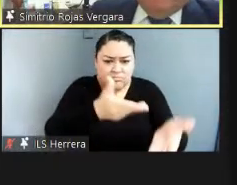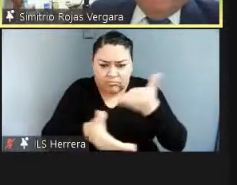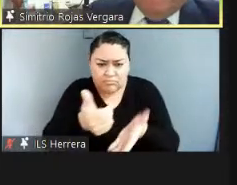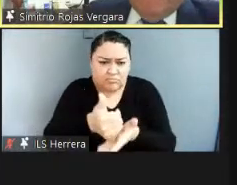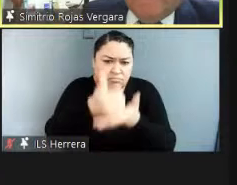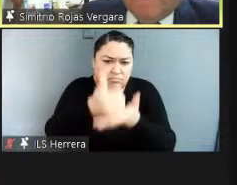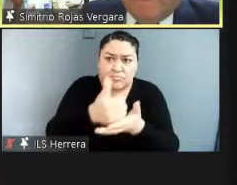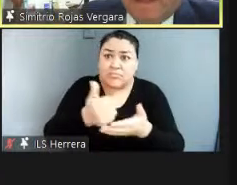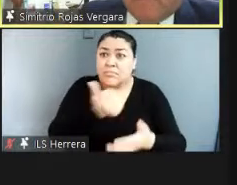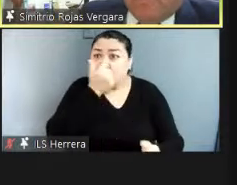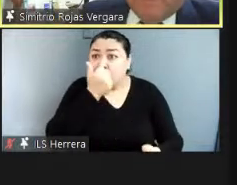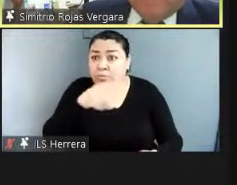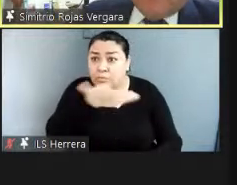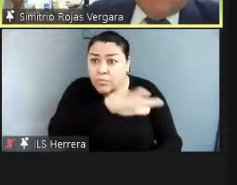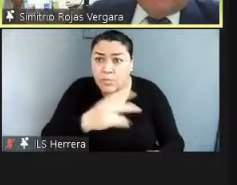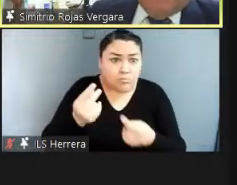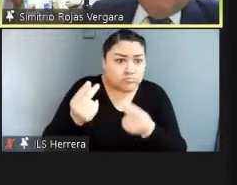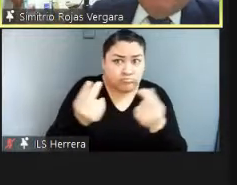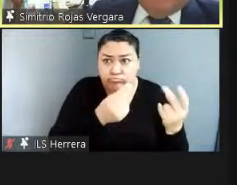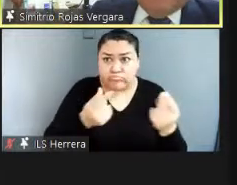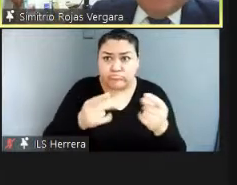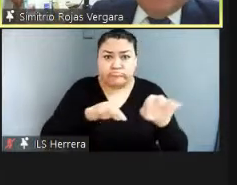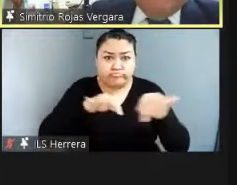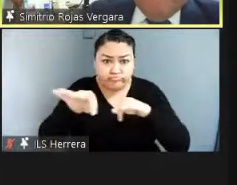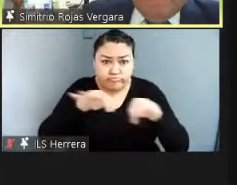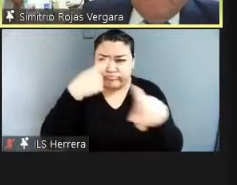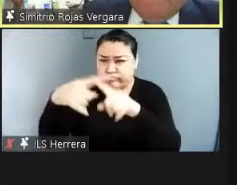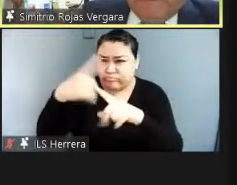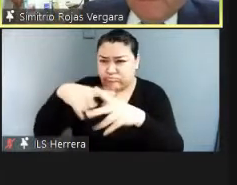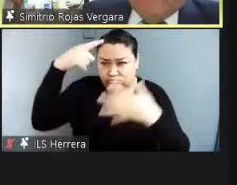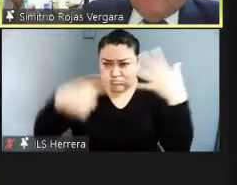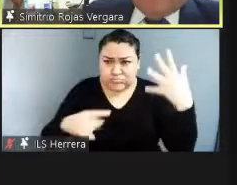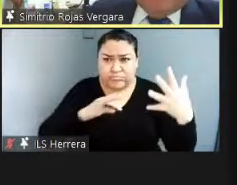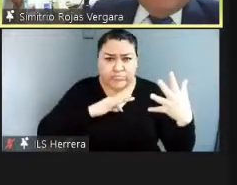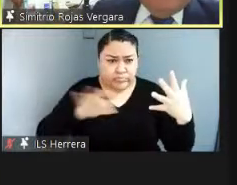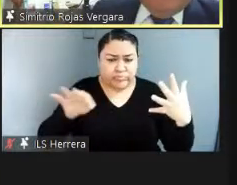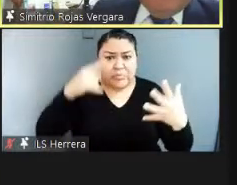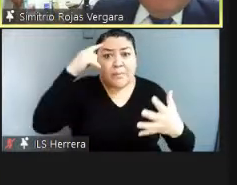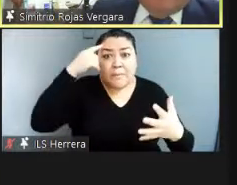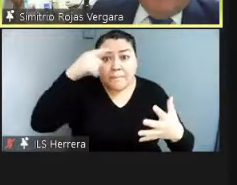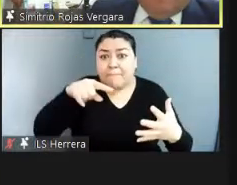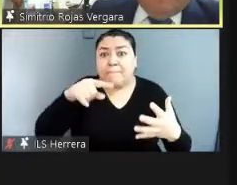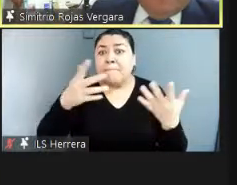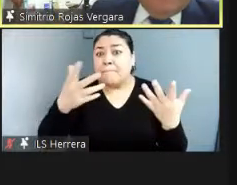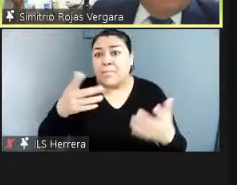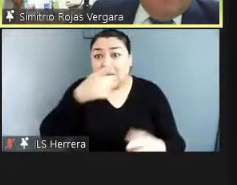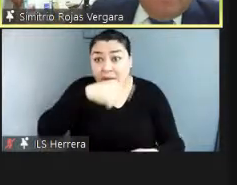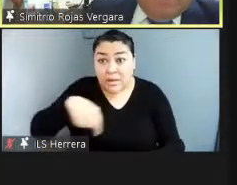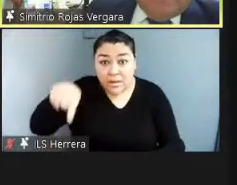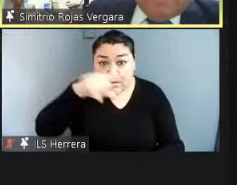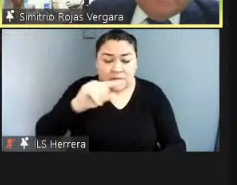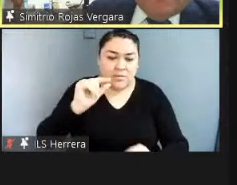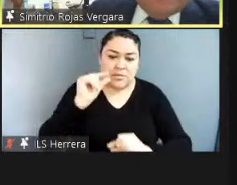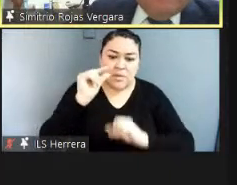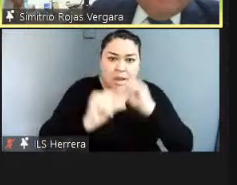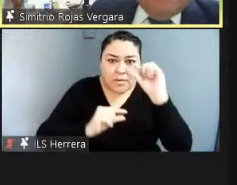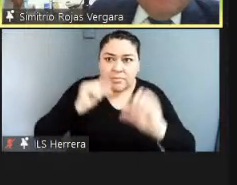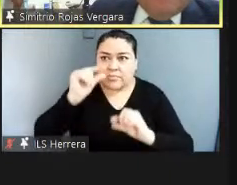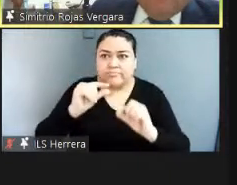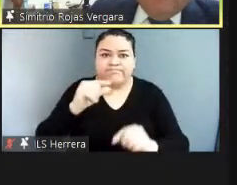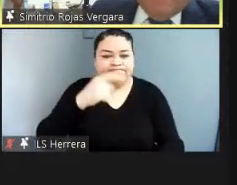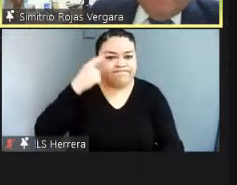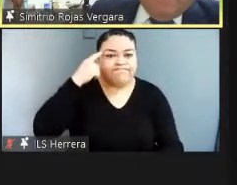activities where the teachers are only facilitators of communication and learning, so that this way they